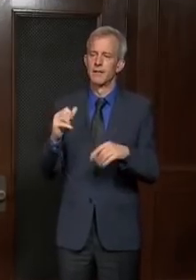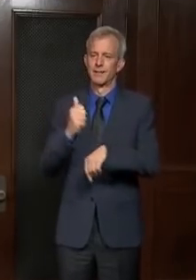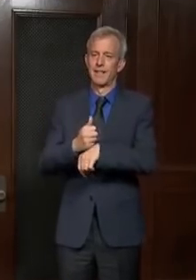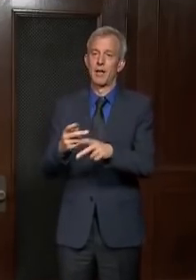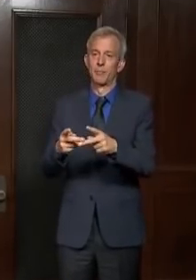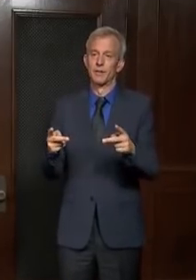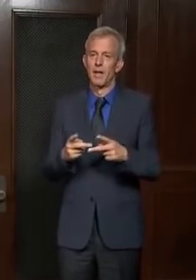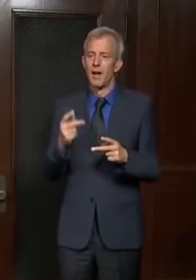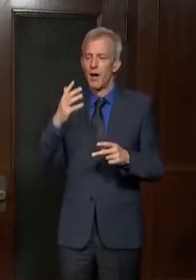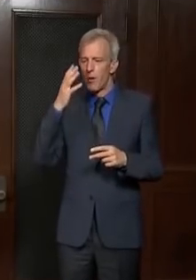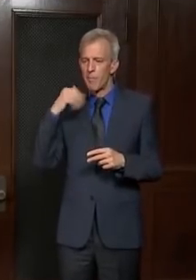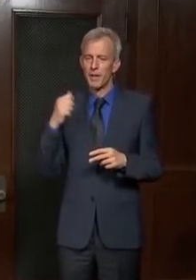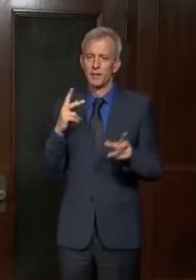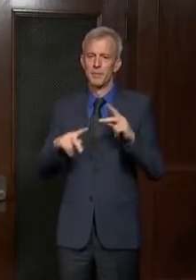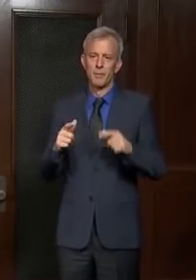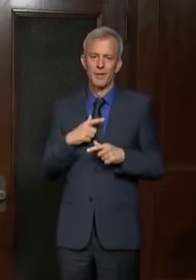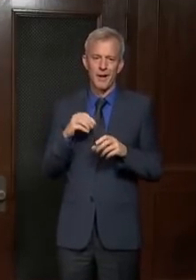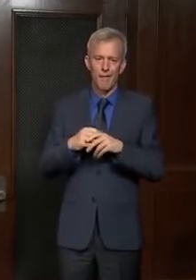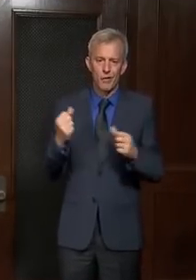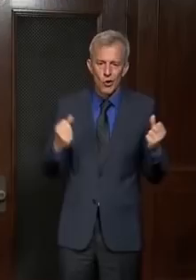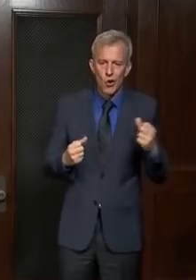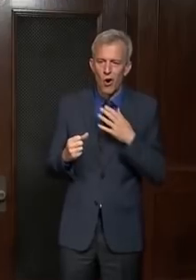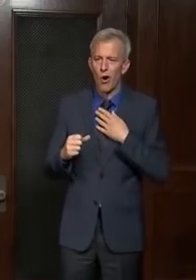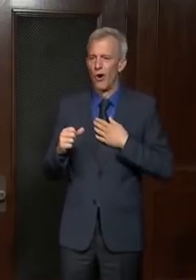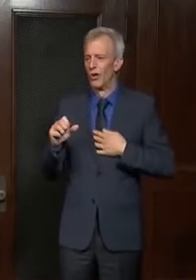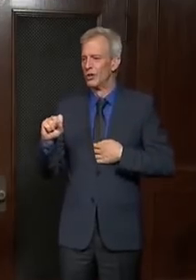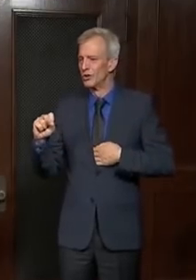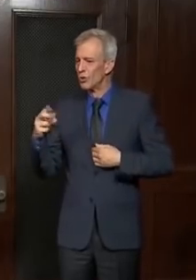in encampments or cars or shelters in different